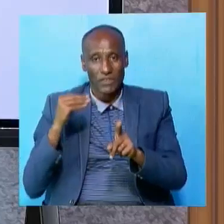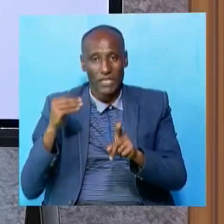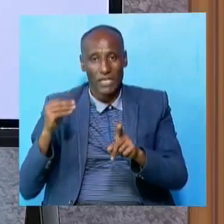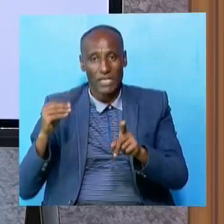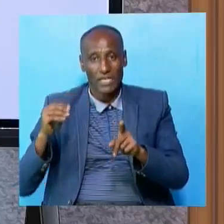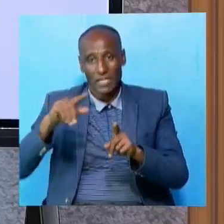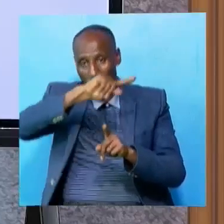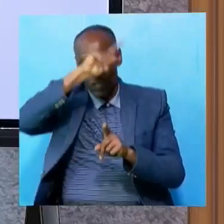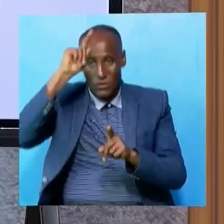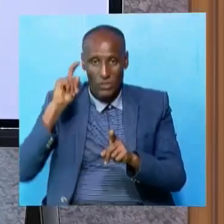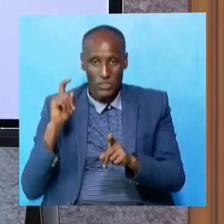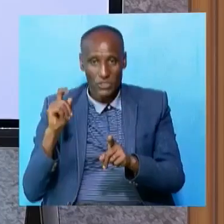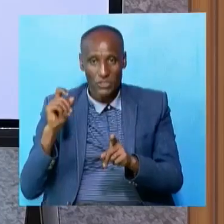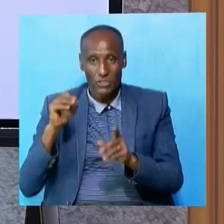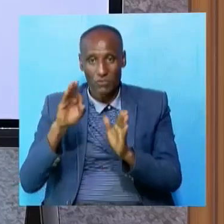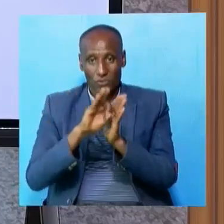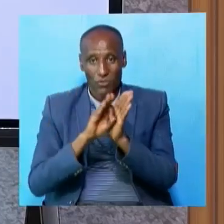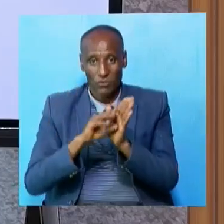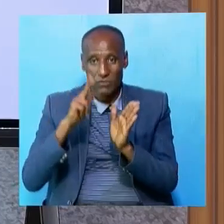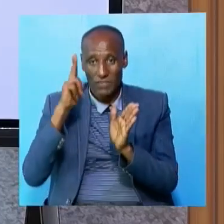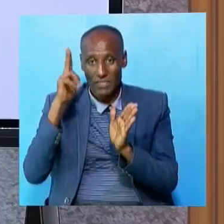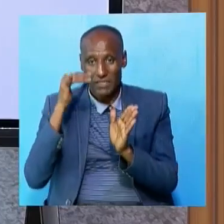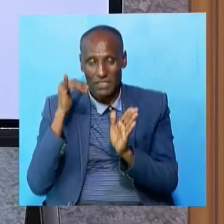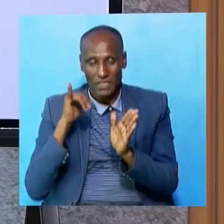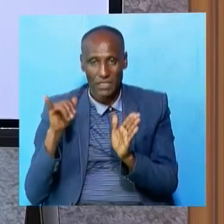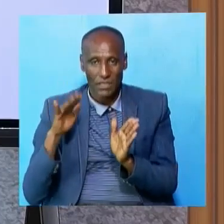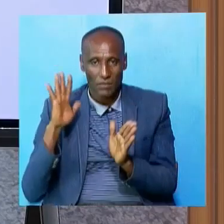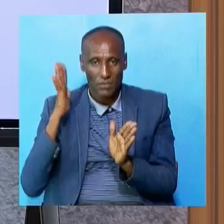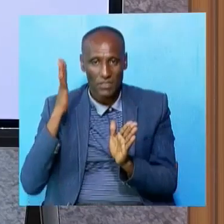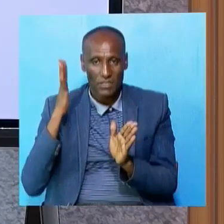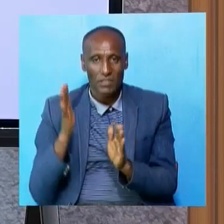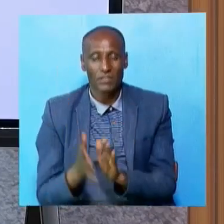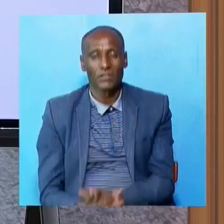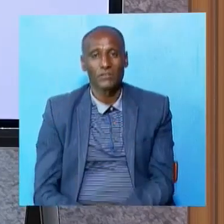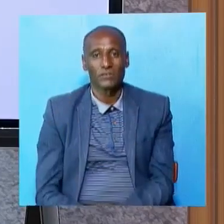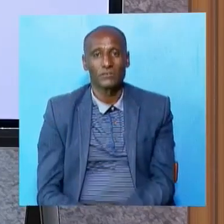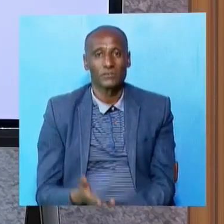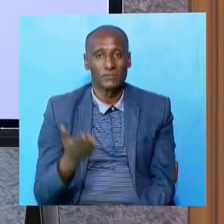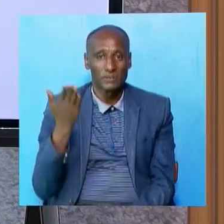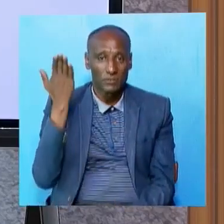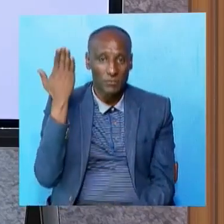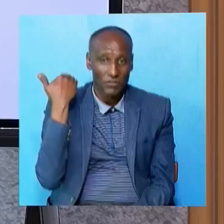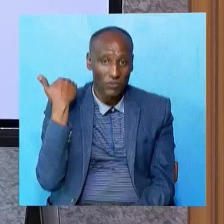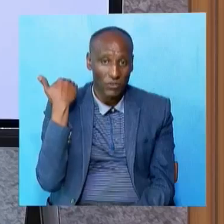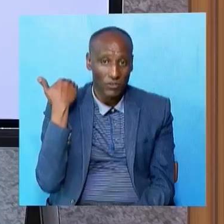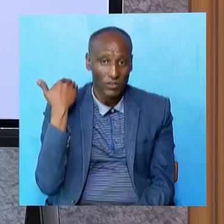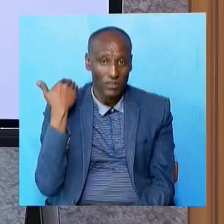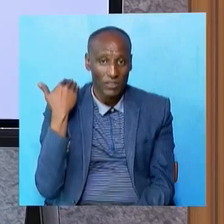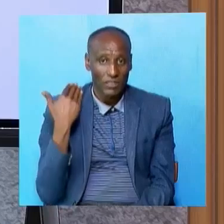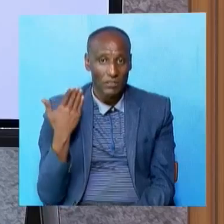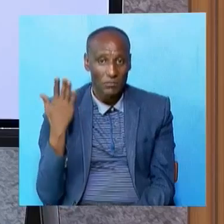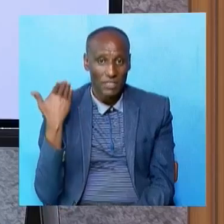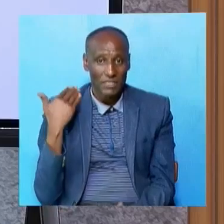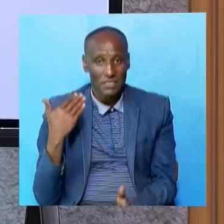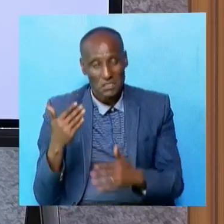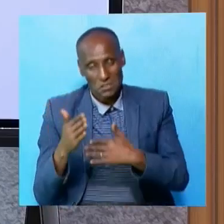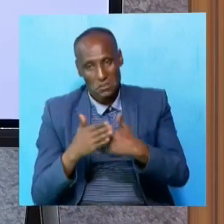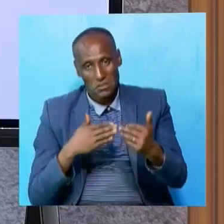or what we have learned last week. Before last week, we also have seen about the simple